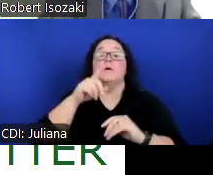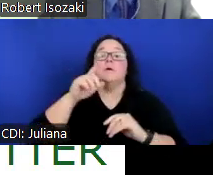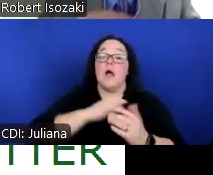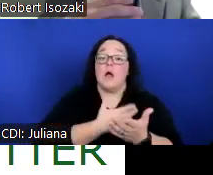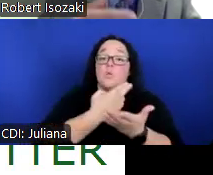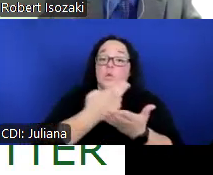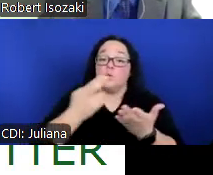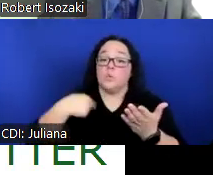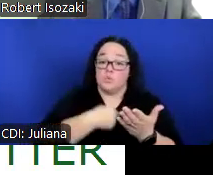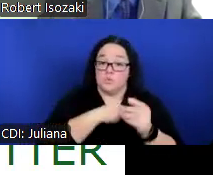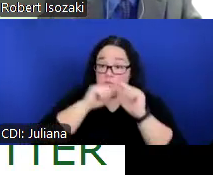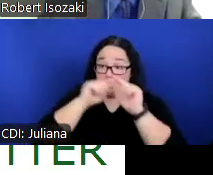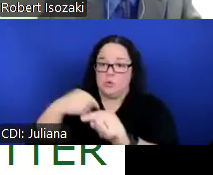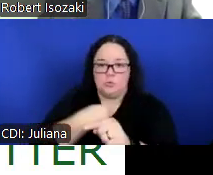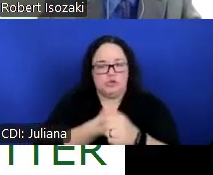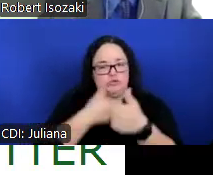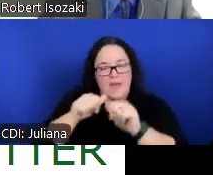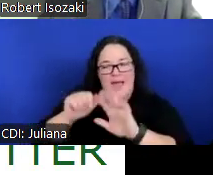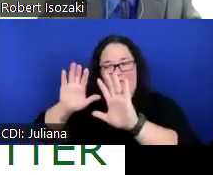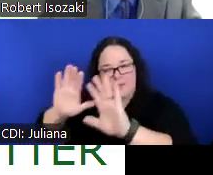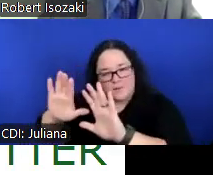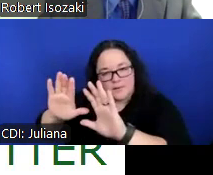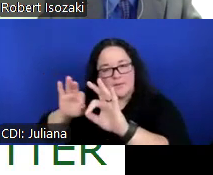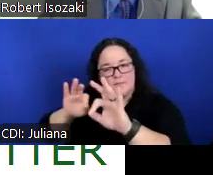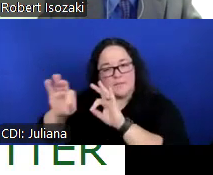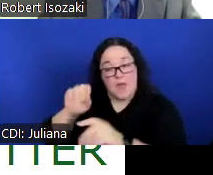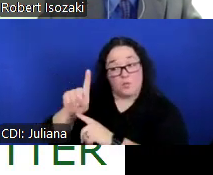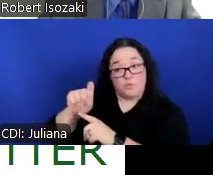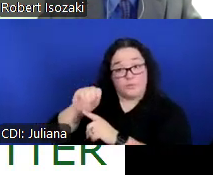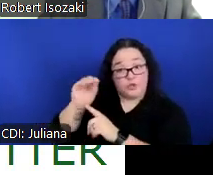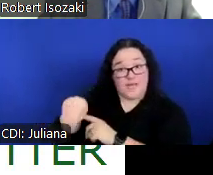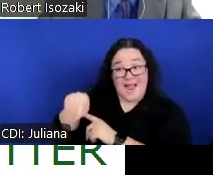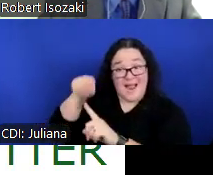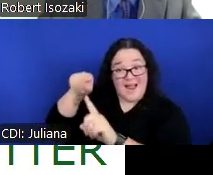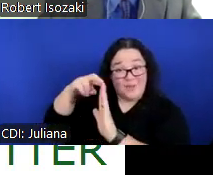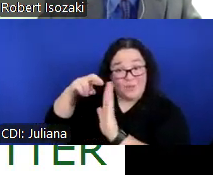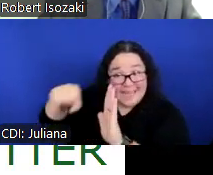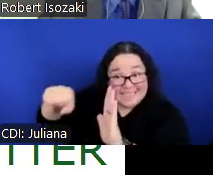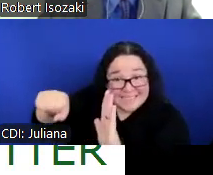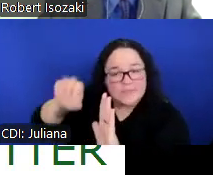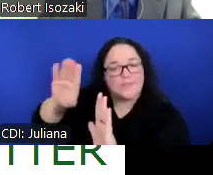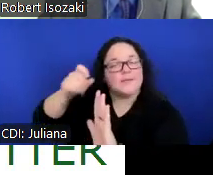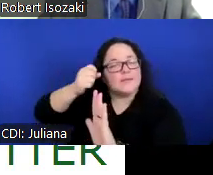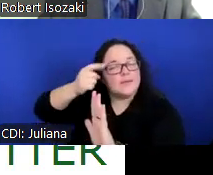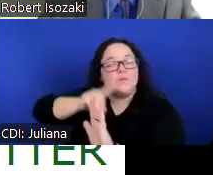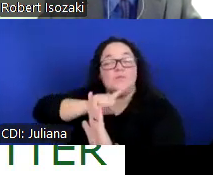although it's described as the 120% rule, it essentially means that property owners